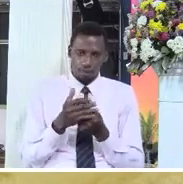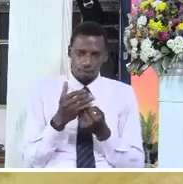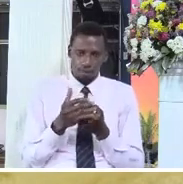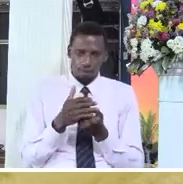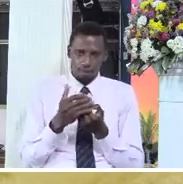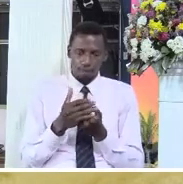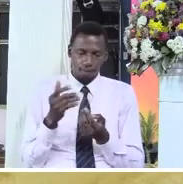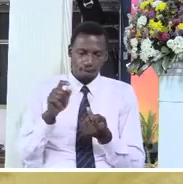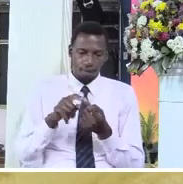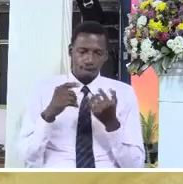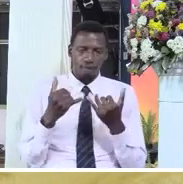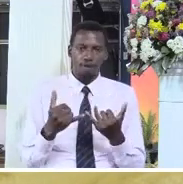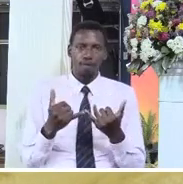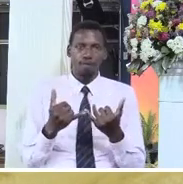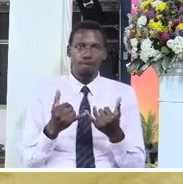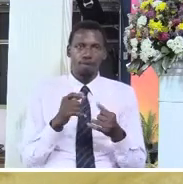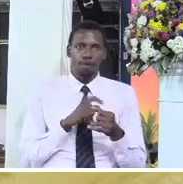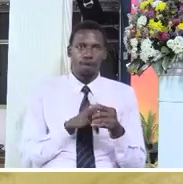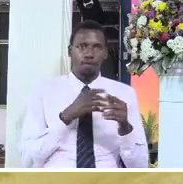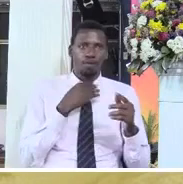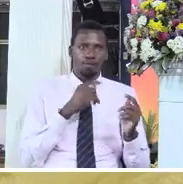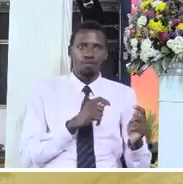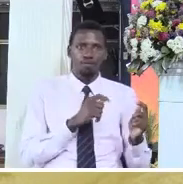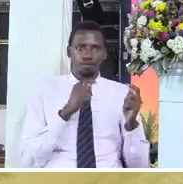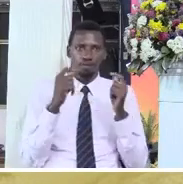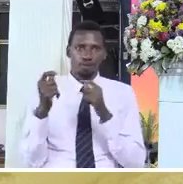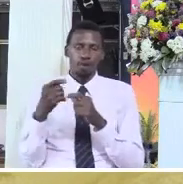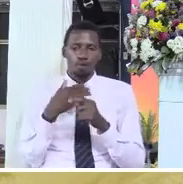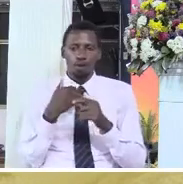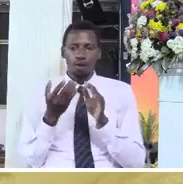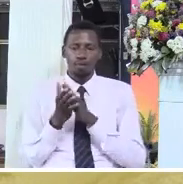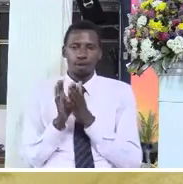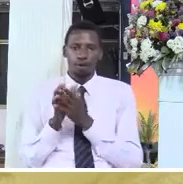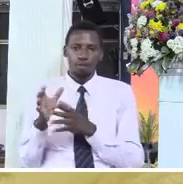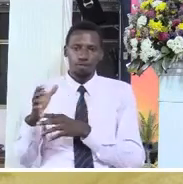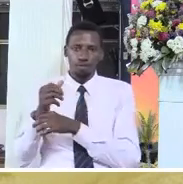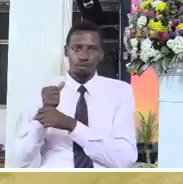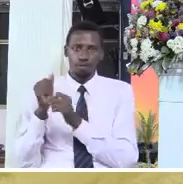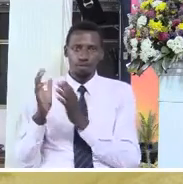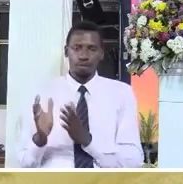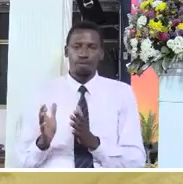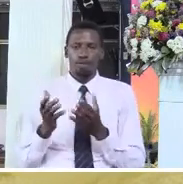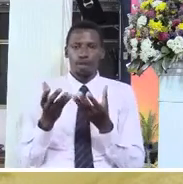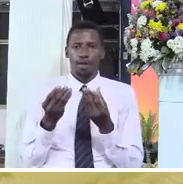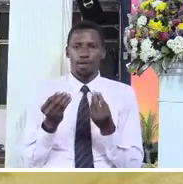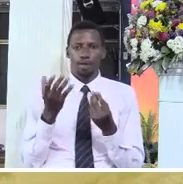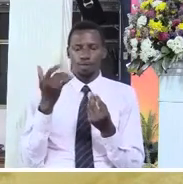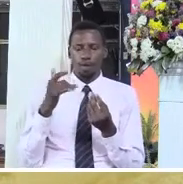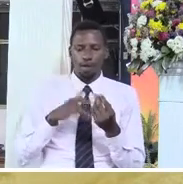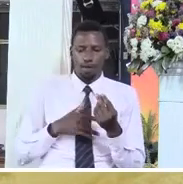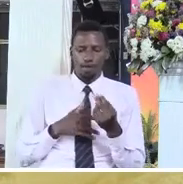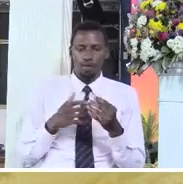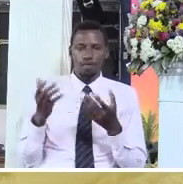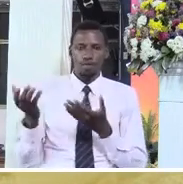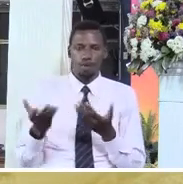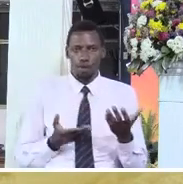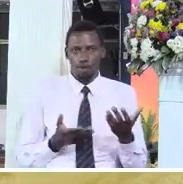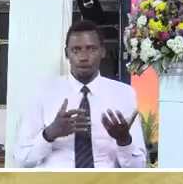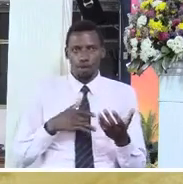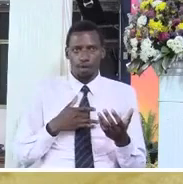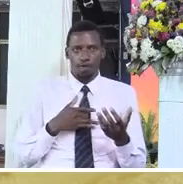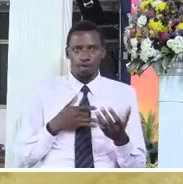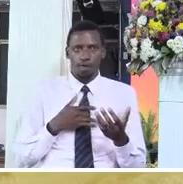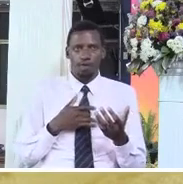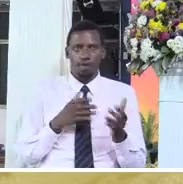that when it is time for transition, we are now leaving to become associates, it is very easy because you feel welcomed. You feel like there is a plan